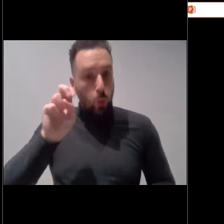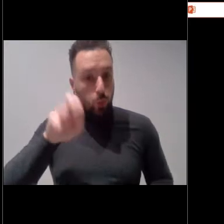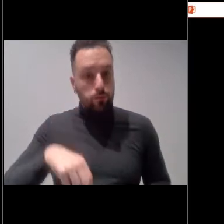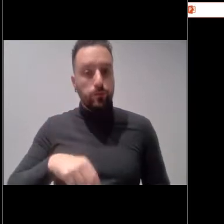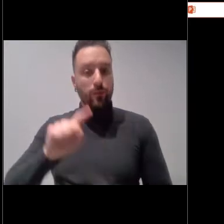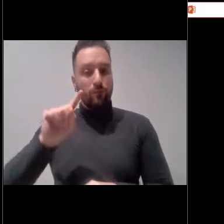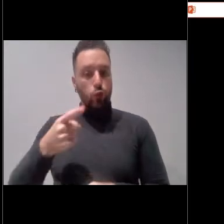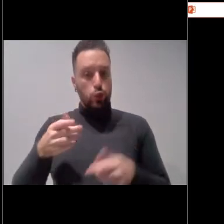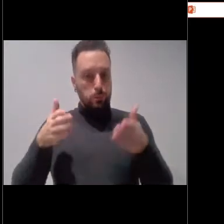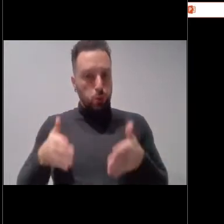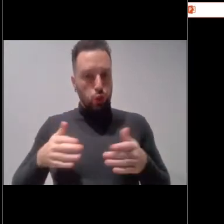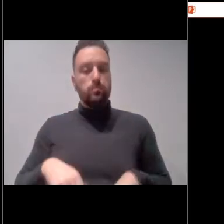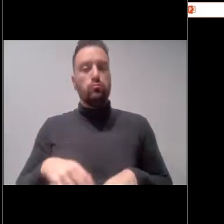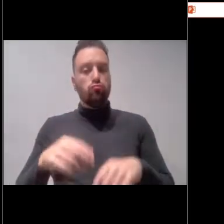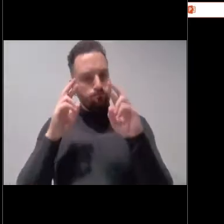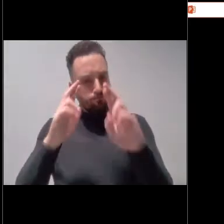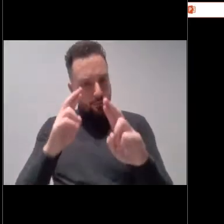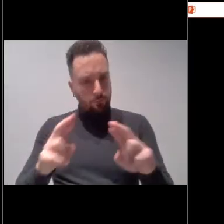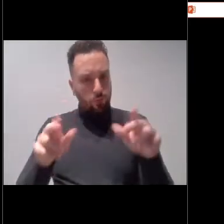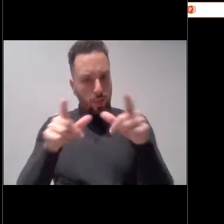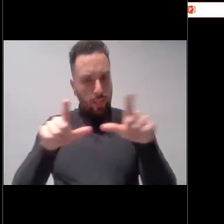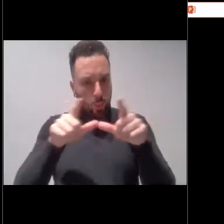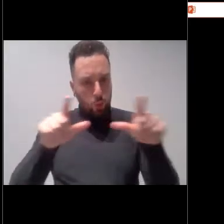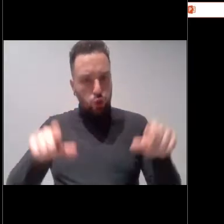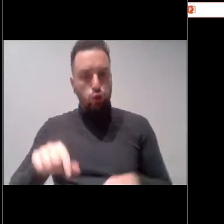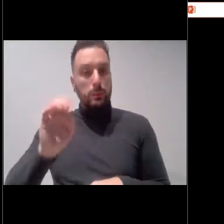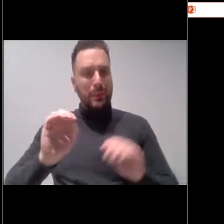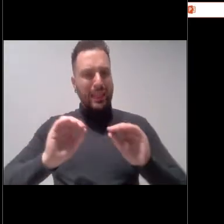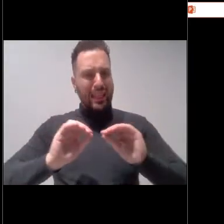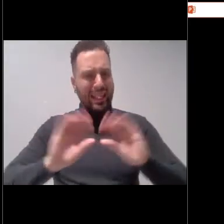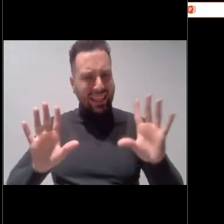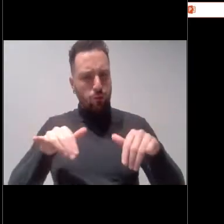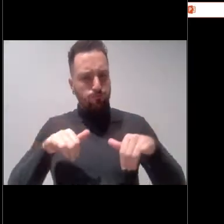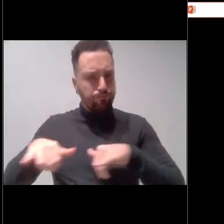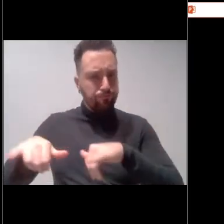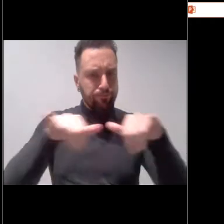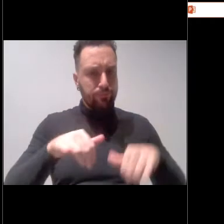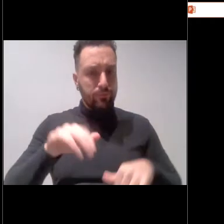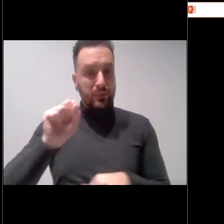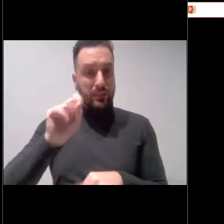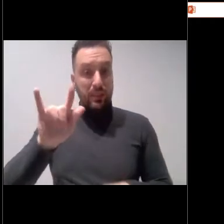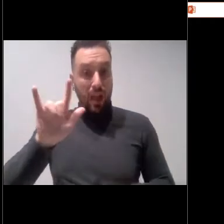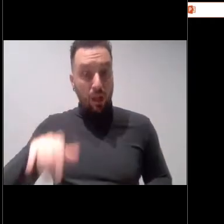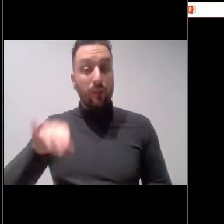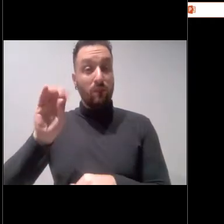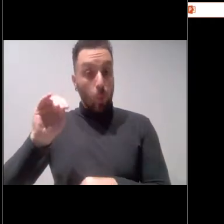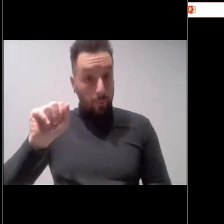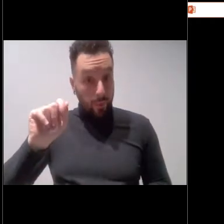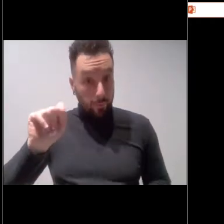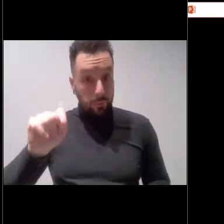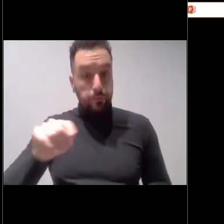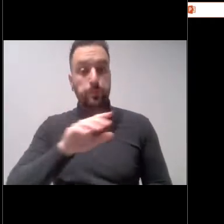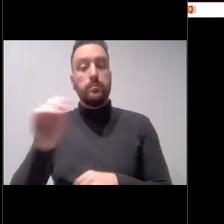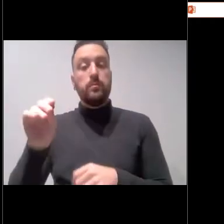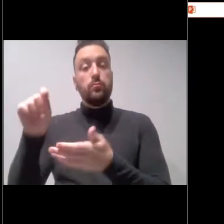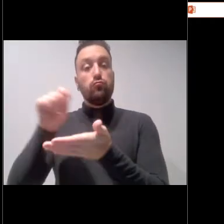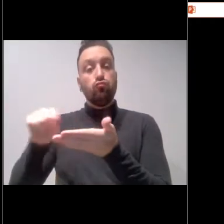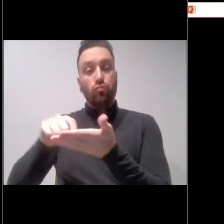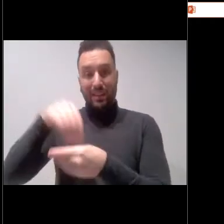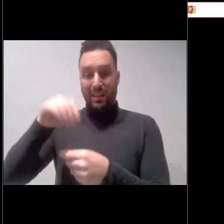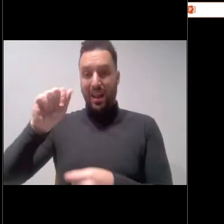respectful language. Be clear and consistent in our style and format. And we want to write in the active